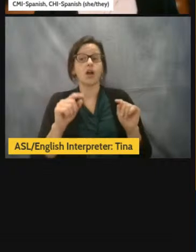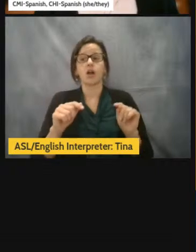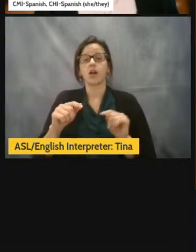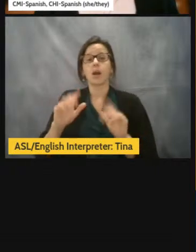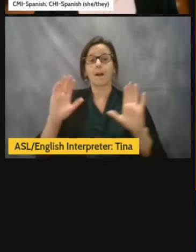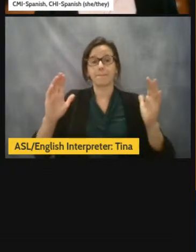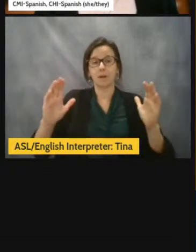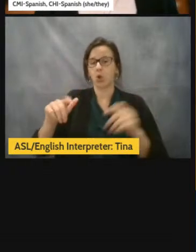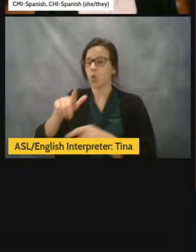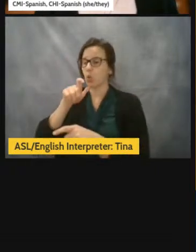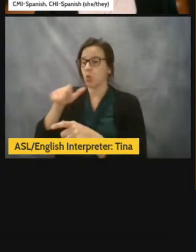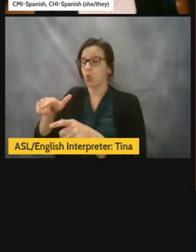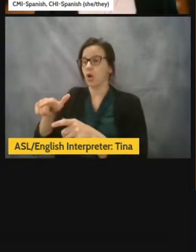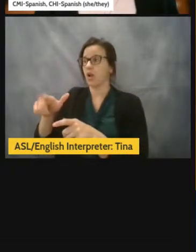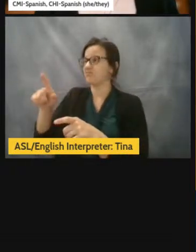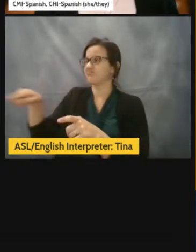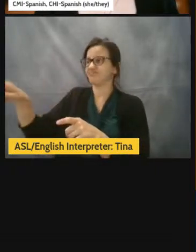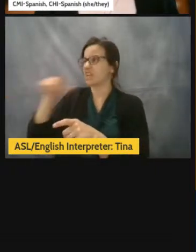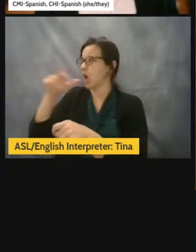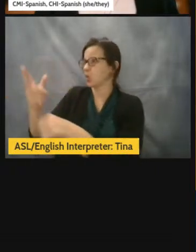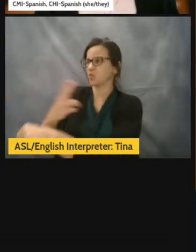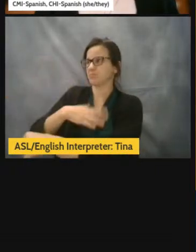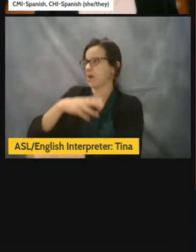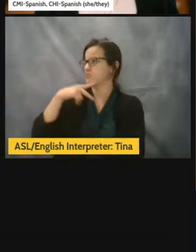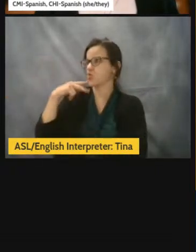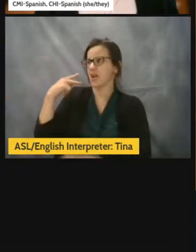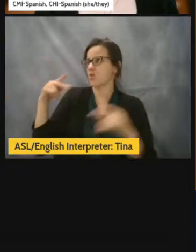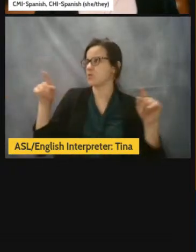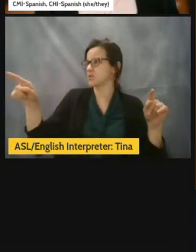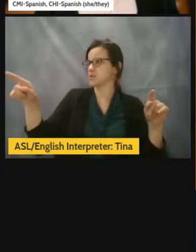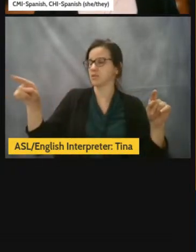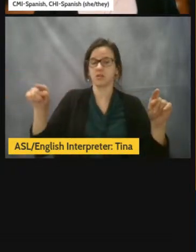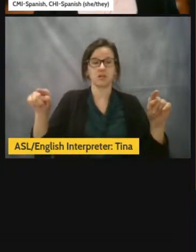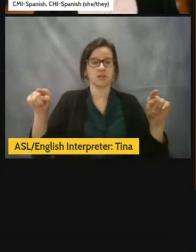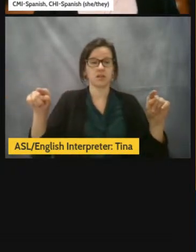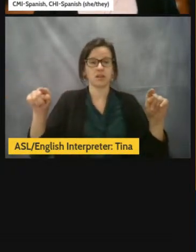Reducing that rate by half, that's a lot.